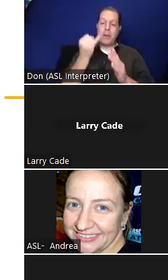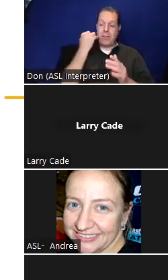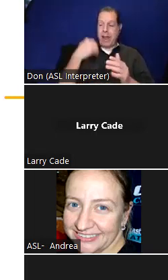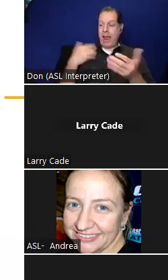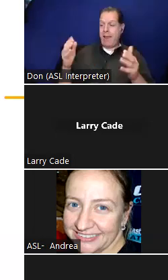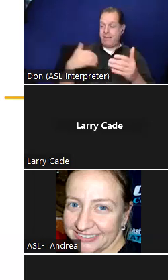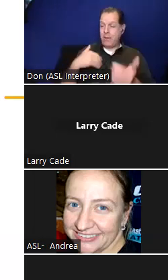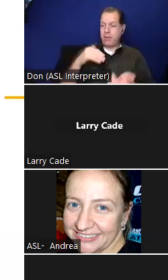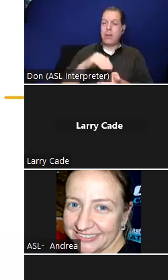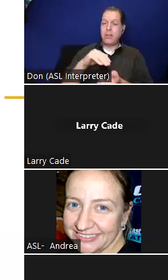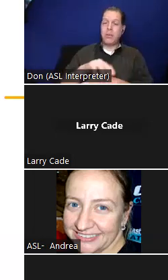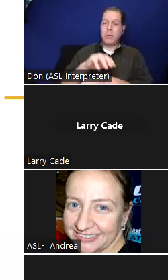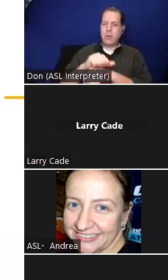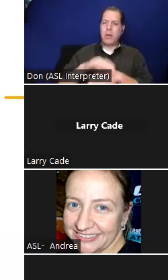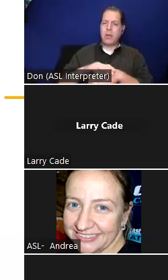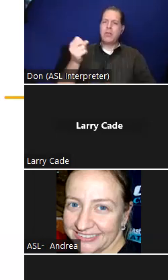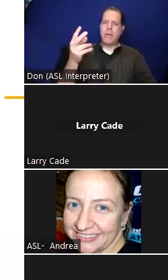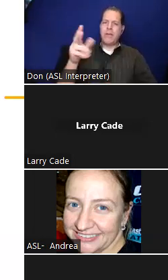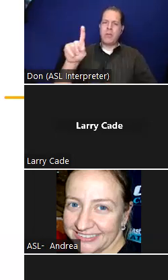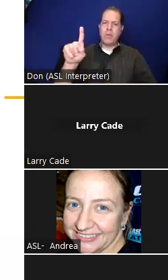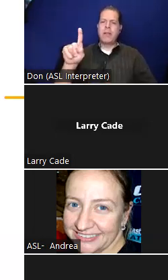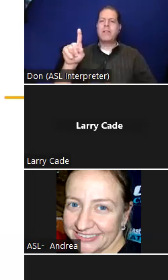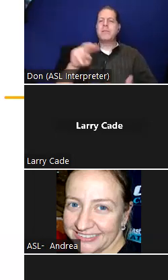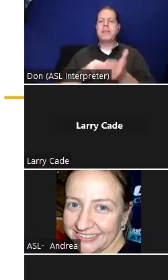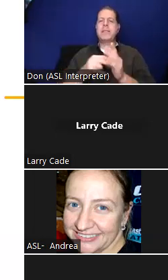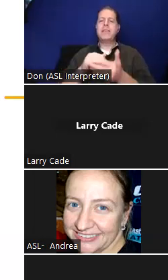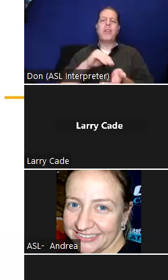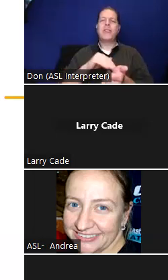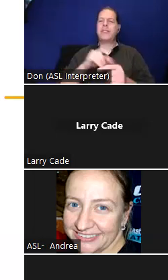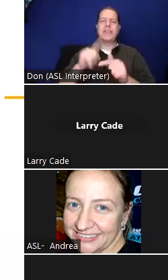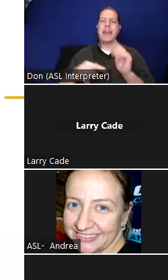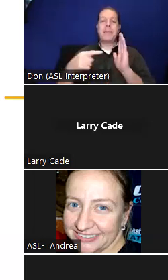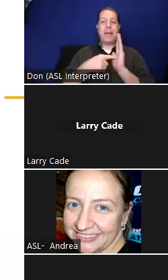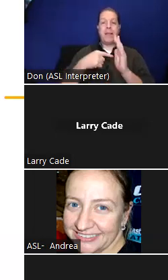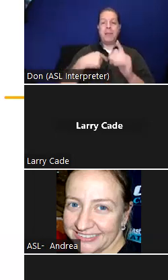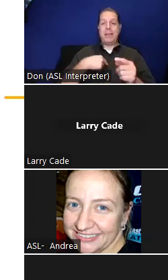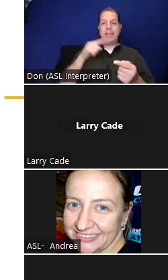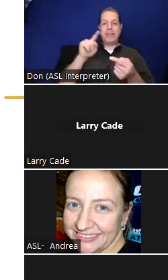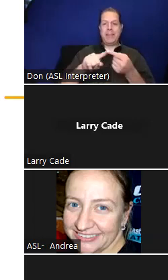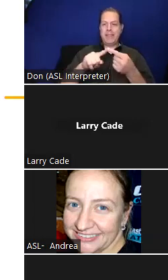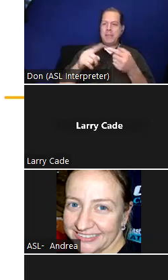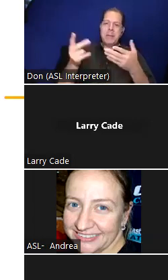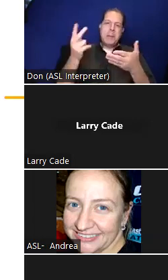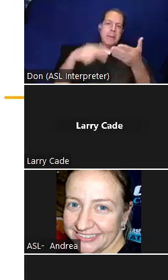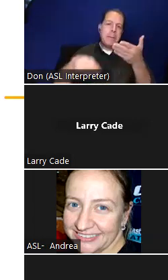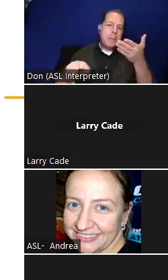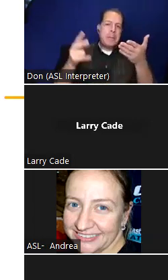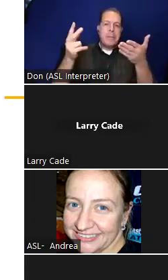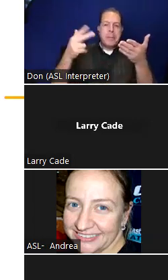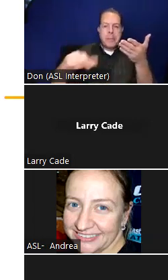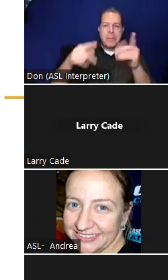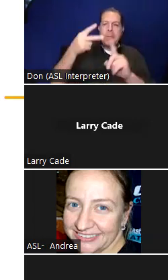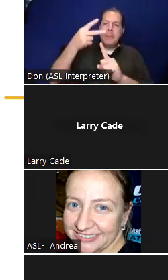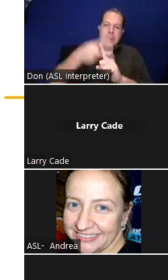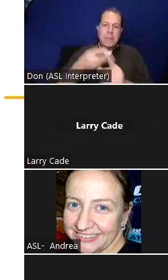appointment on 12/31. It's very likely that doctor is not going to bill me for a couple of weeks, perhaps even a couple of